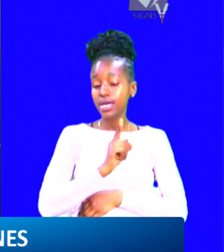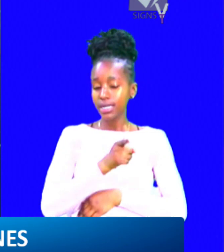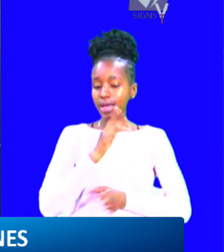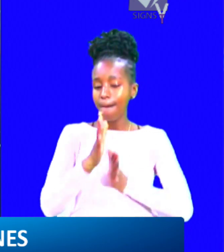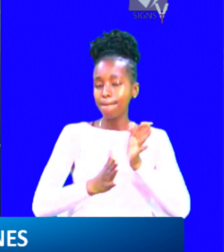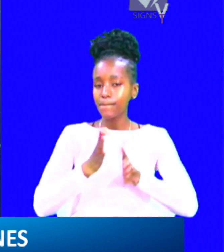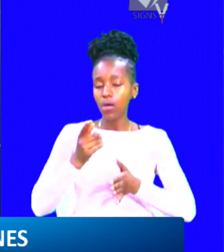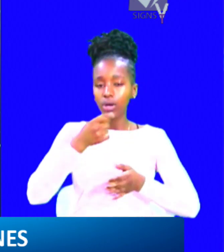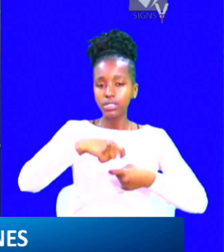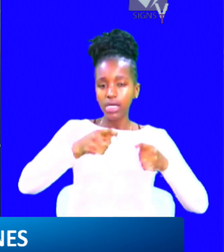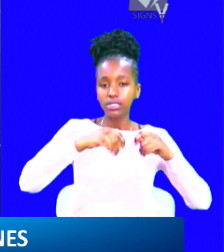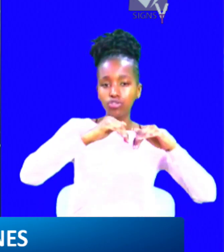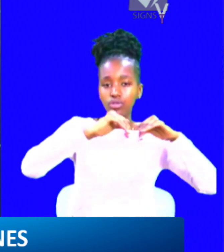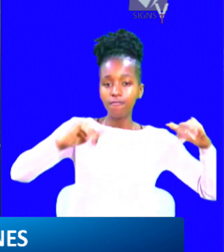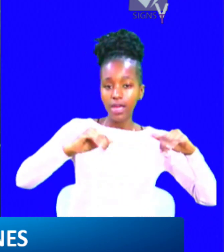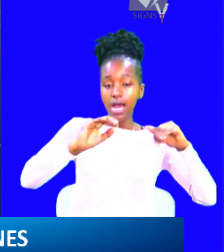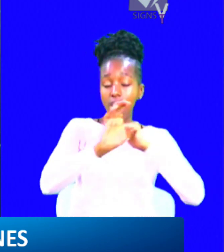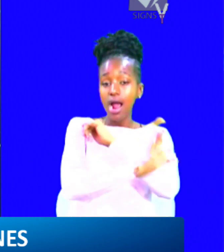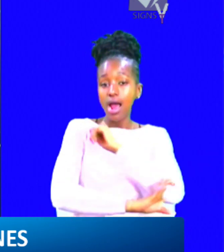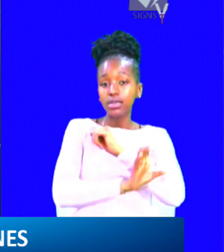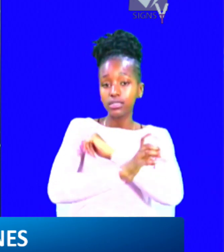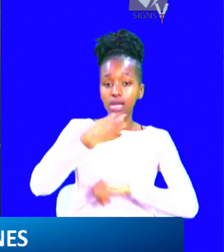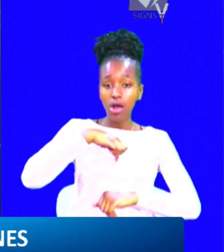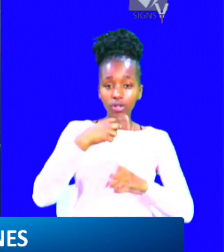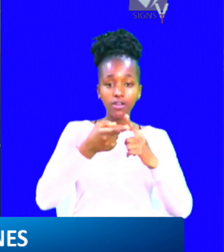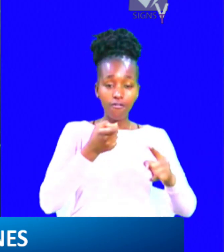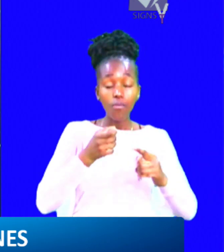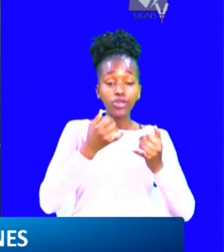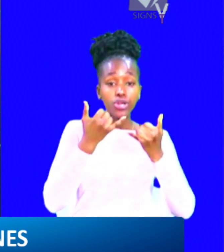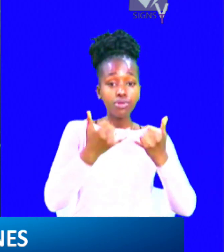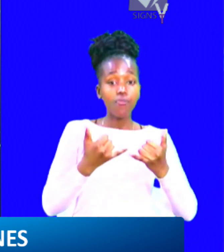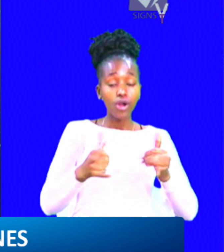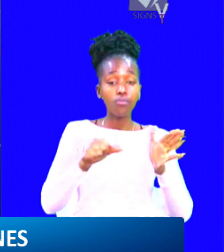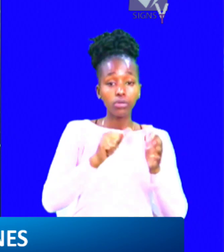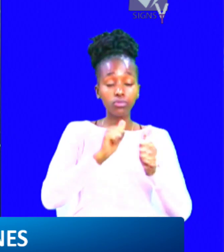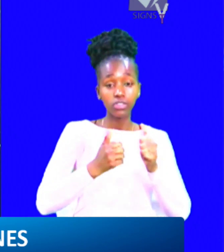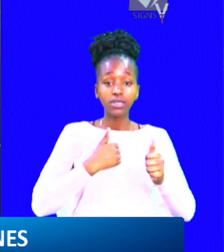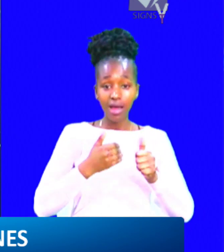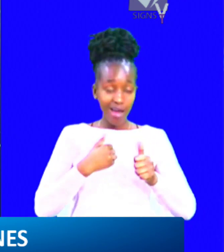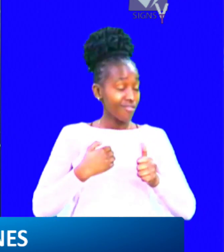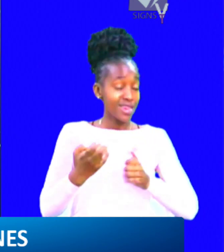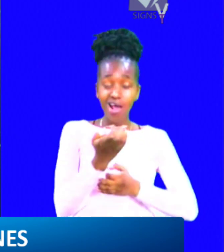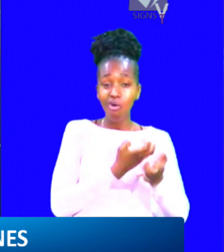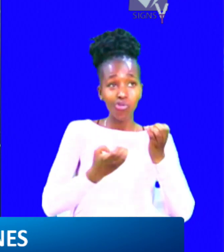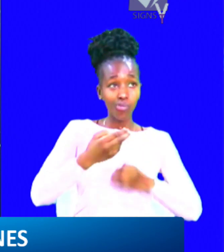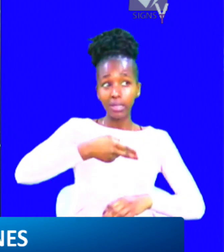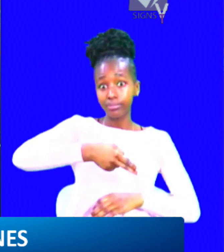divisionary tactics to distract Kenyans from the current crisis on the cost of living. Speaking in Makueni County on